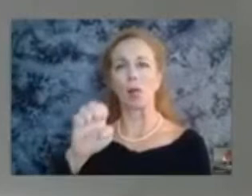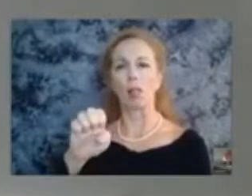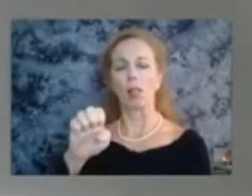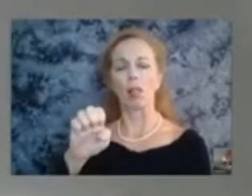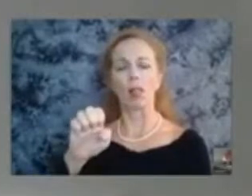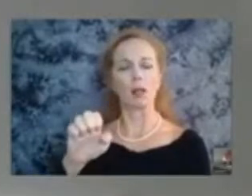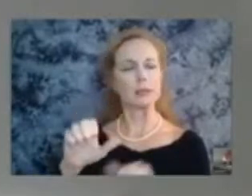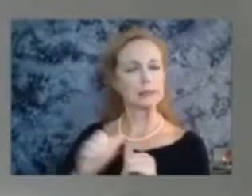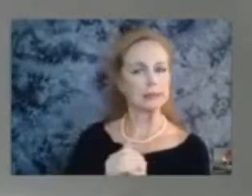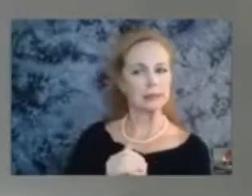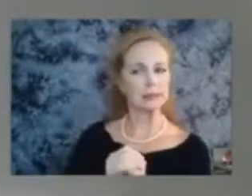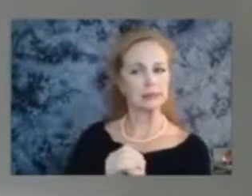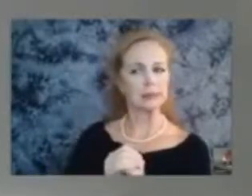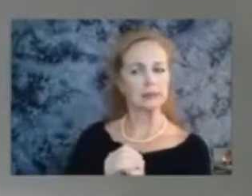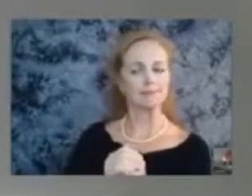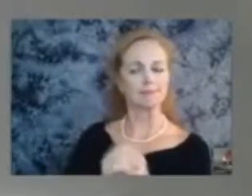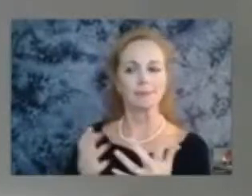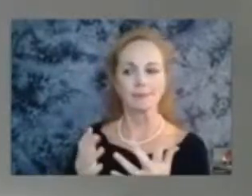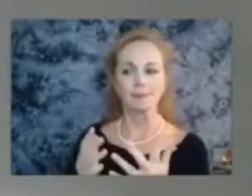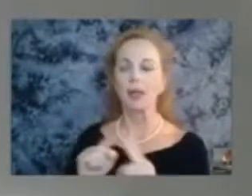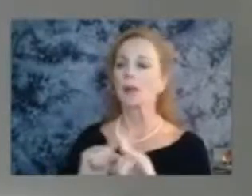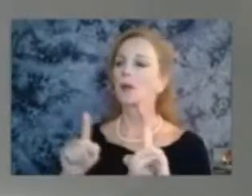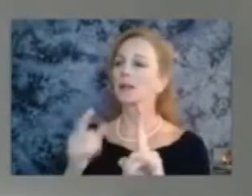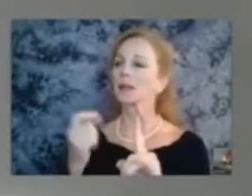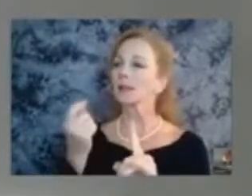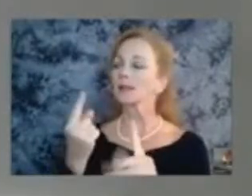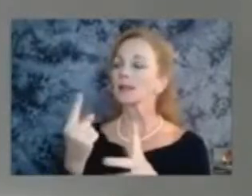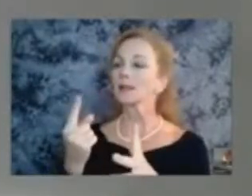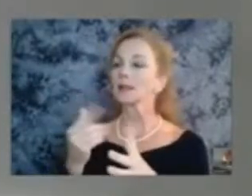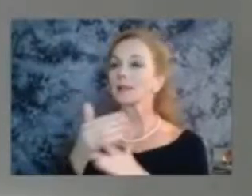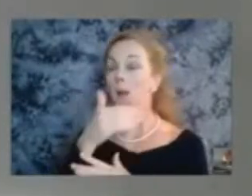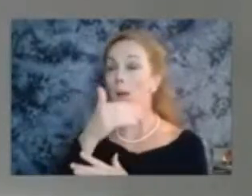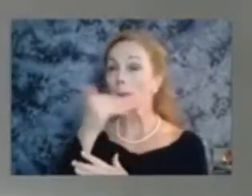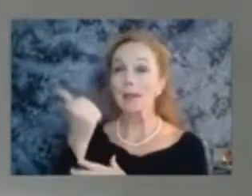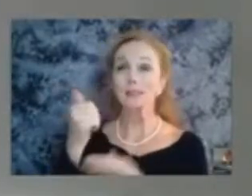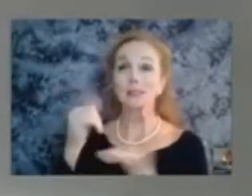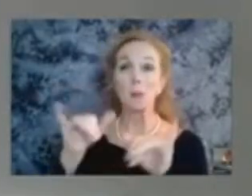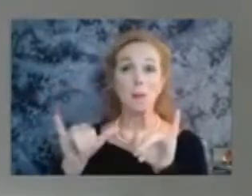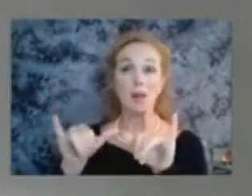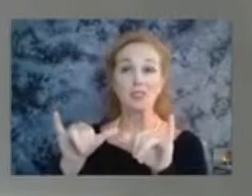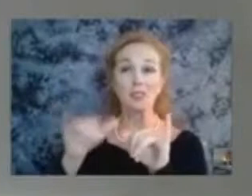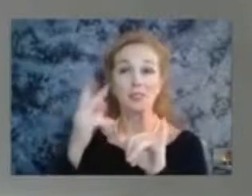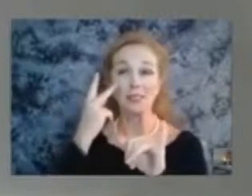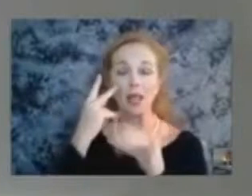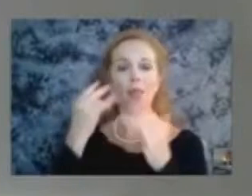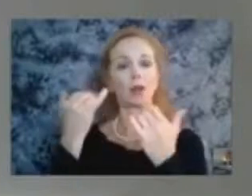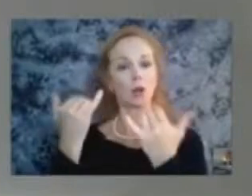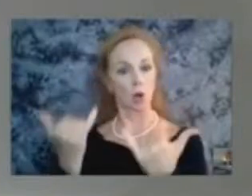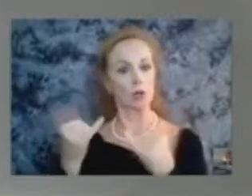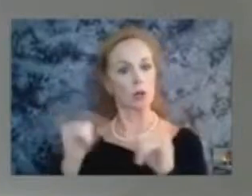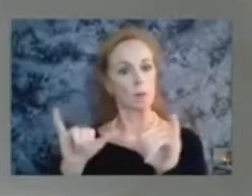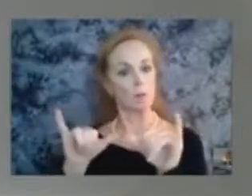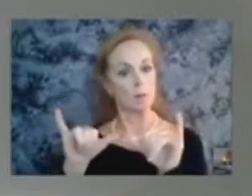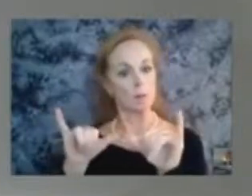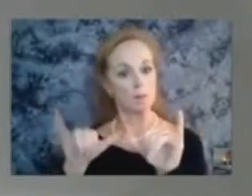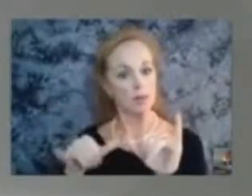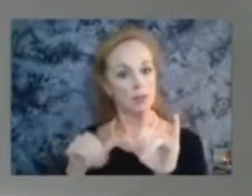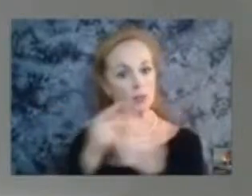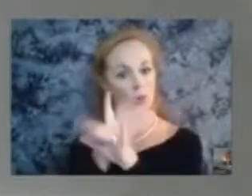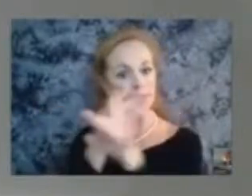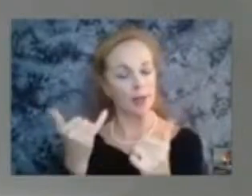But given actually the best metrics that we've seen, right, the current metrics, which are the best metrics we've seen with